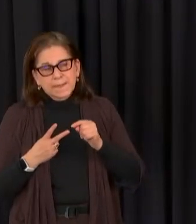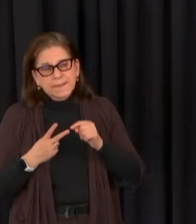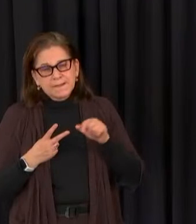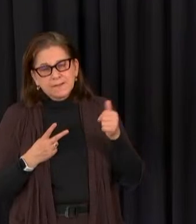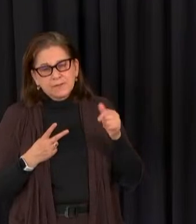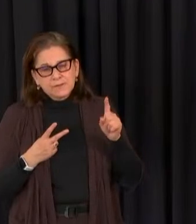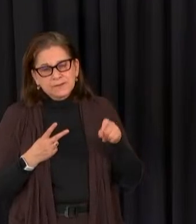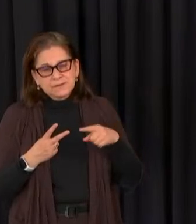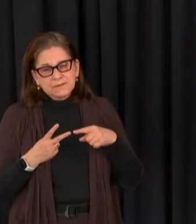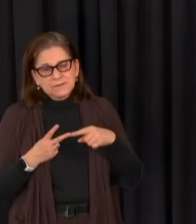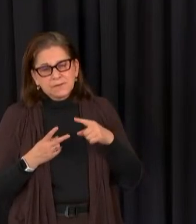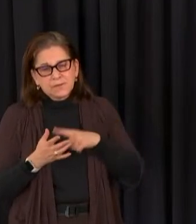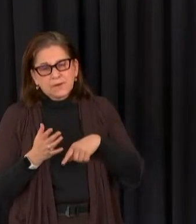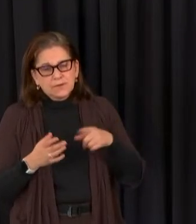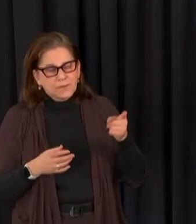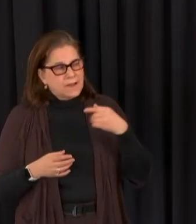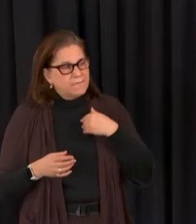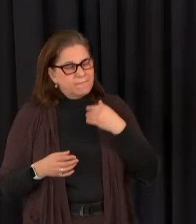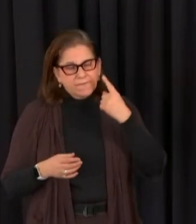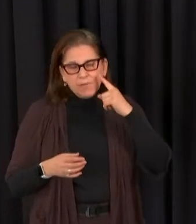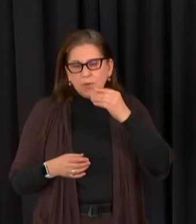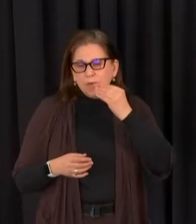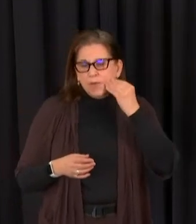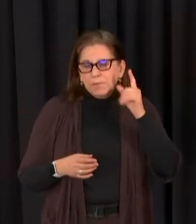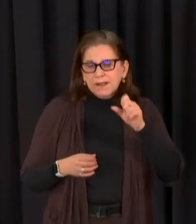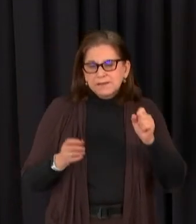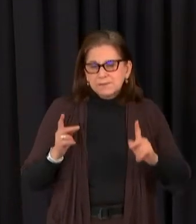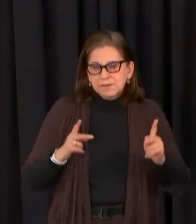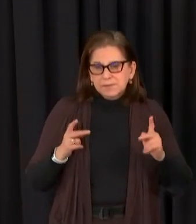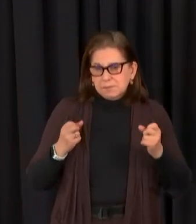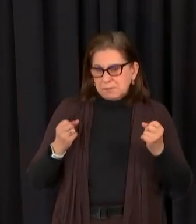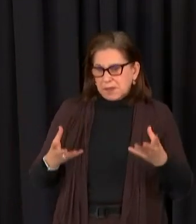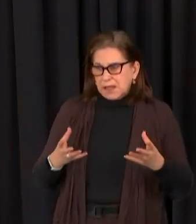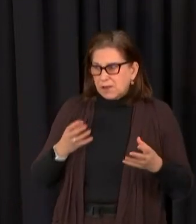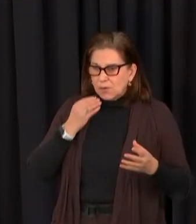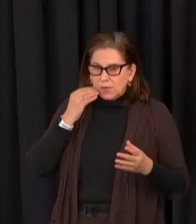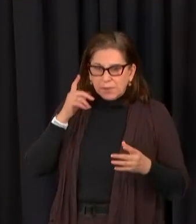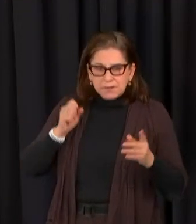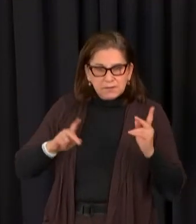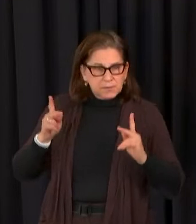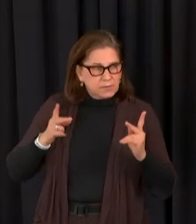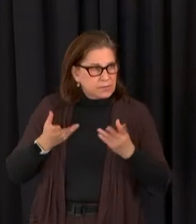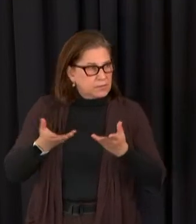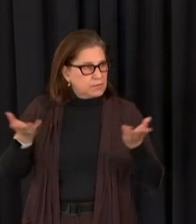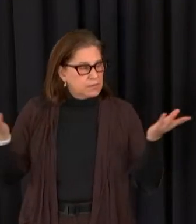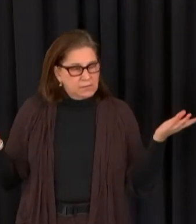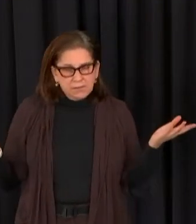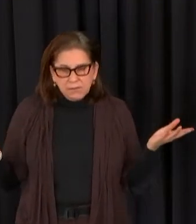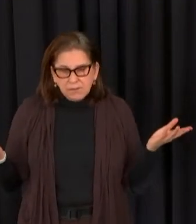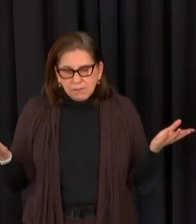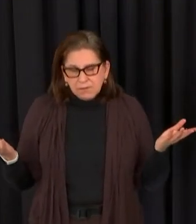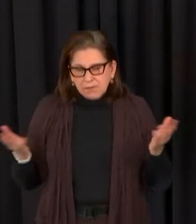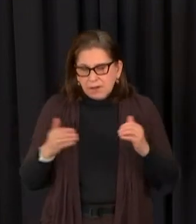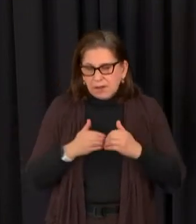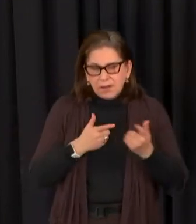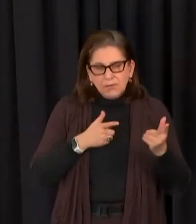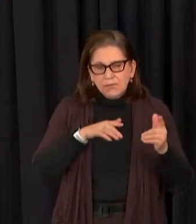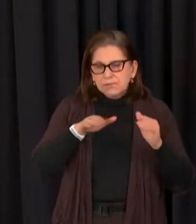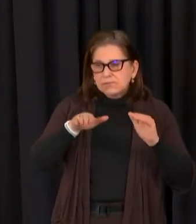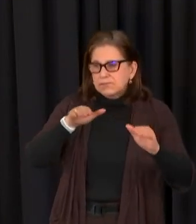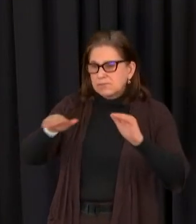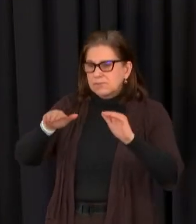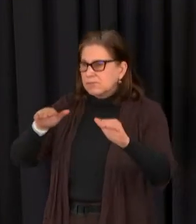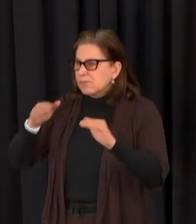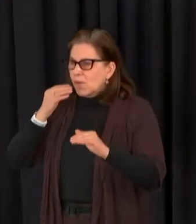you have in terms of the homeless? Many of the homeless are not engaged publicly. So how are you reaching out to the homeless